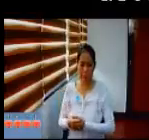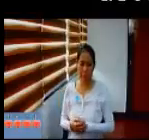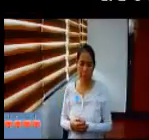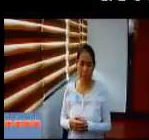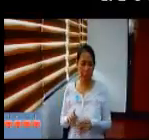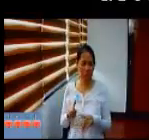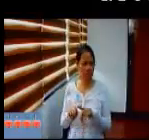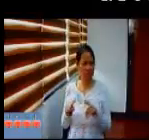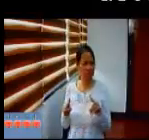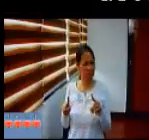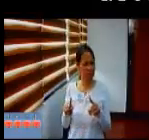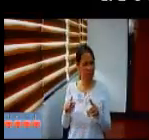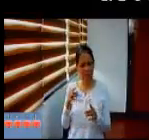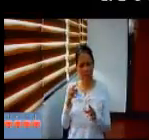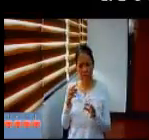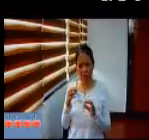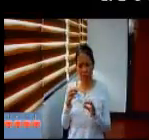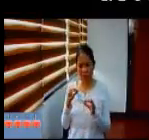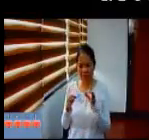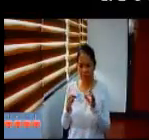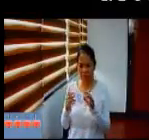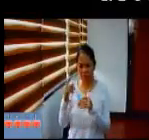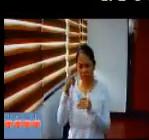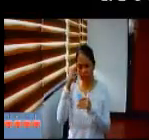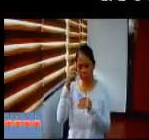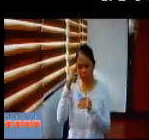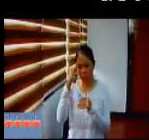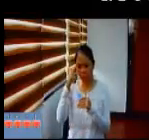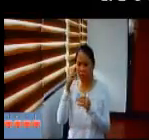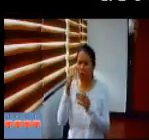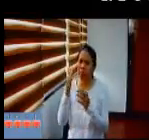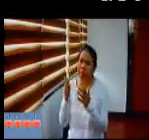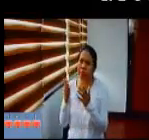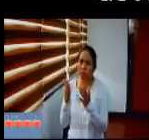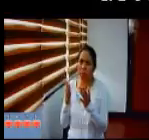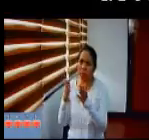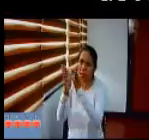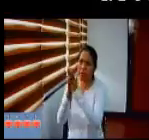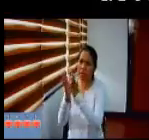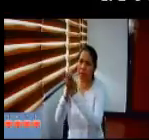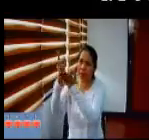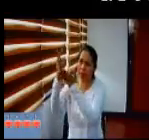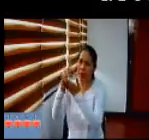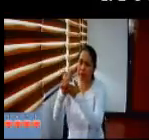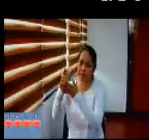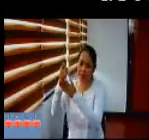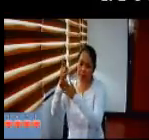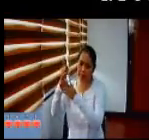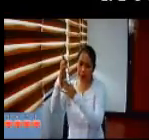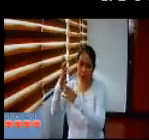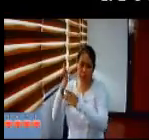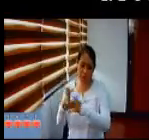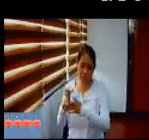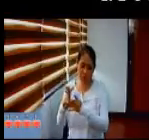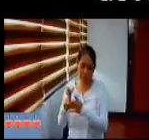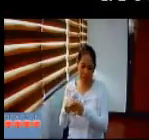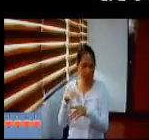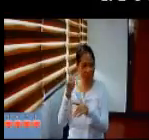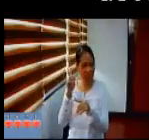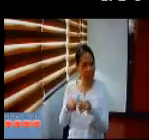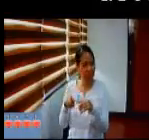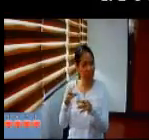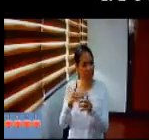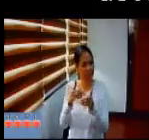siguro sa Diyos na lang natin yan, mahirap po yan. You cannot ano. You cannot make a business. So therefore,